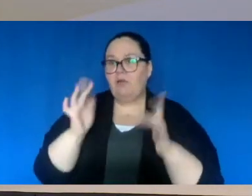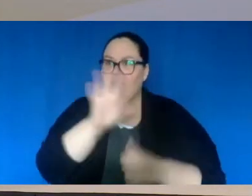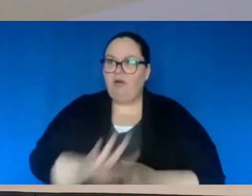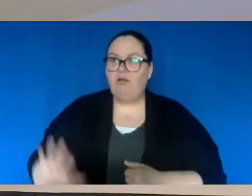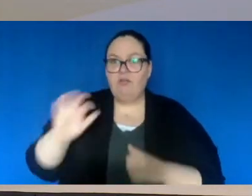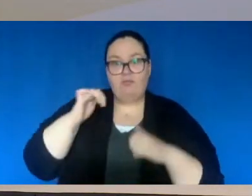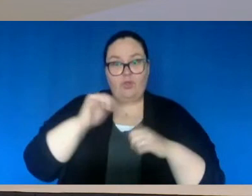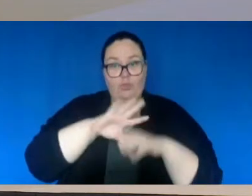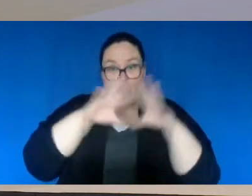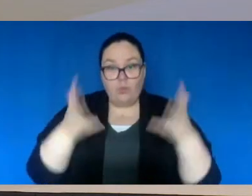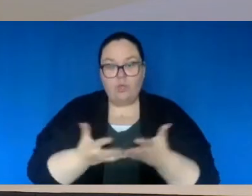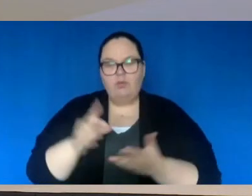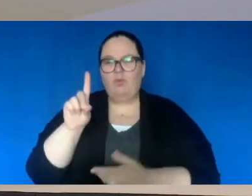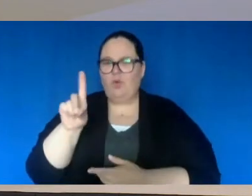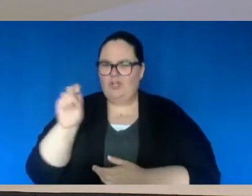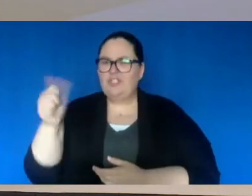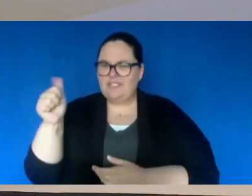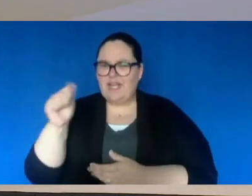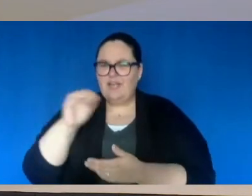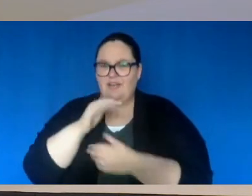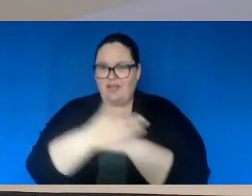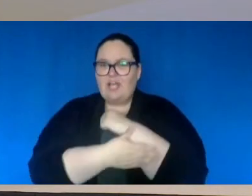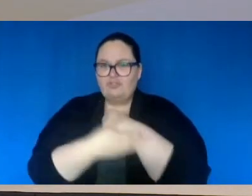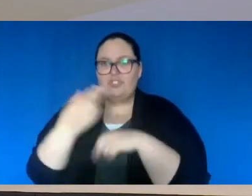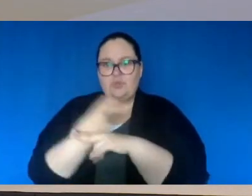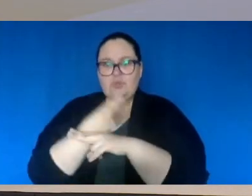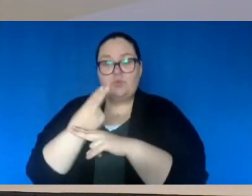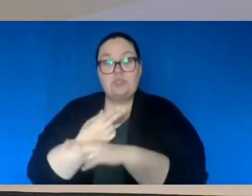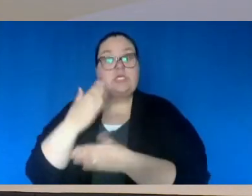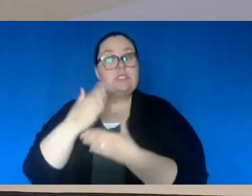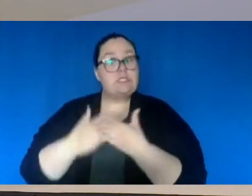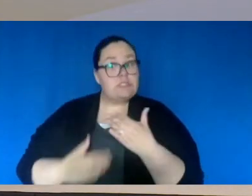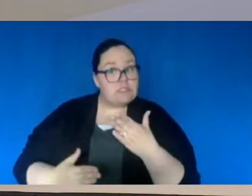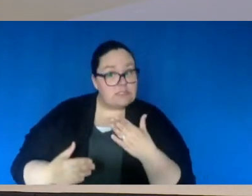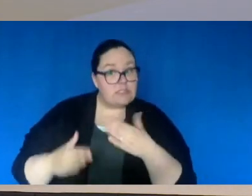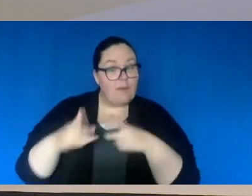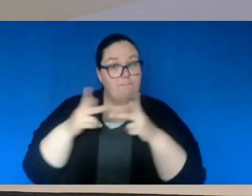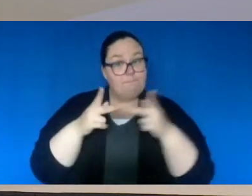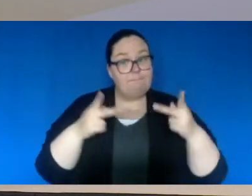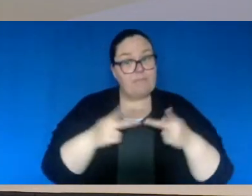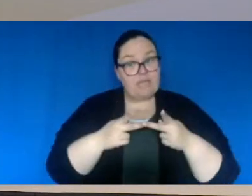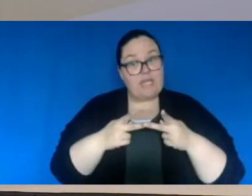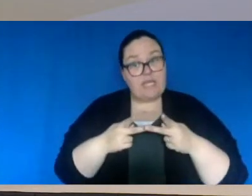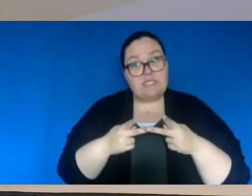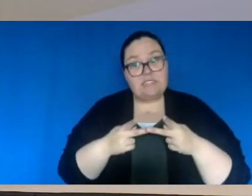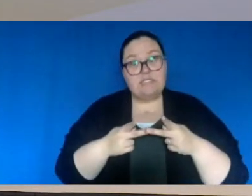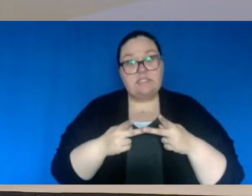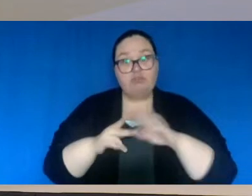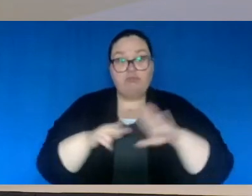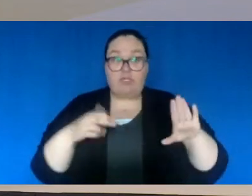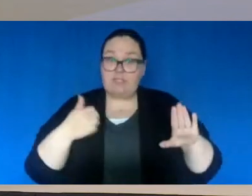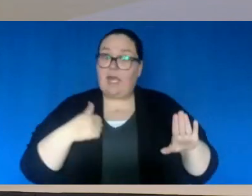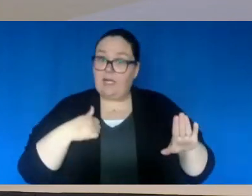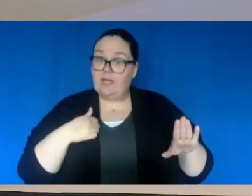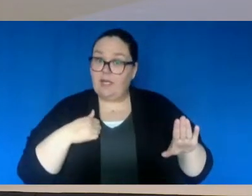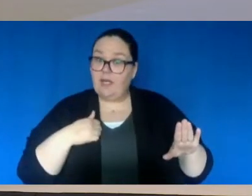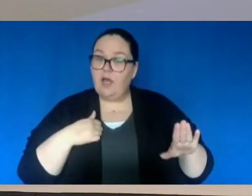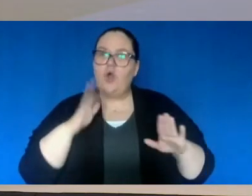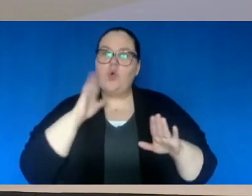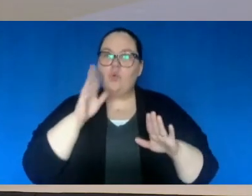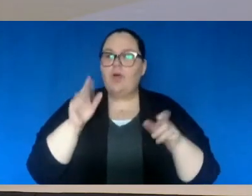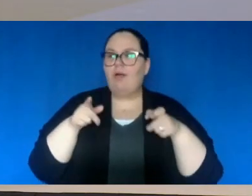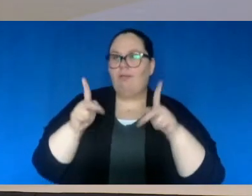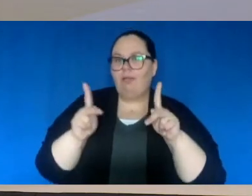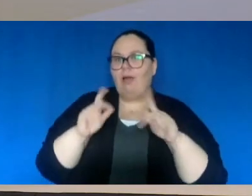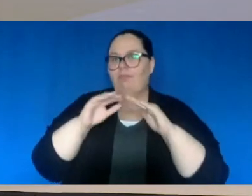world. Some jurisdictions have started offering AstraZeneca to people younger than 55, and that is based on their